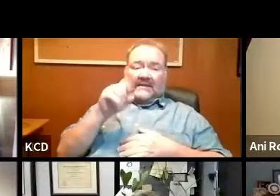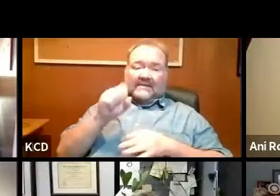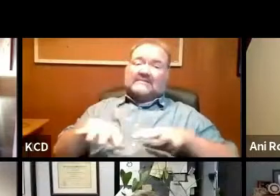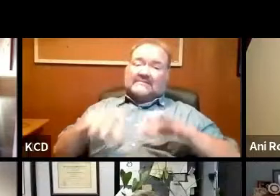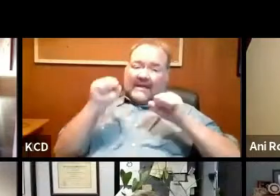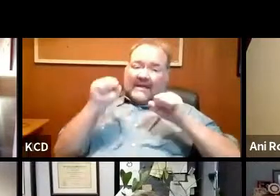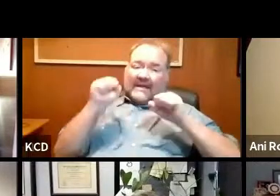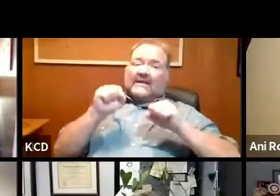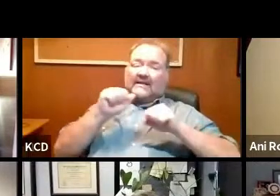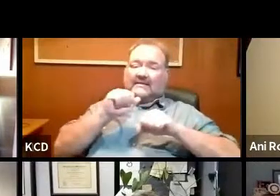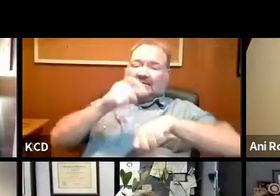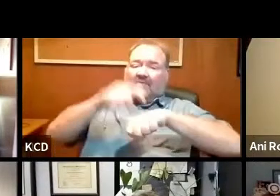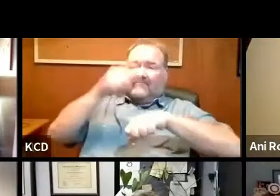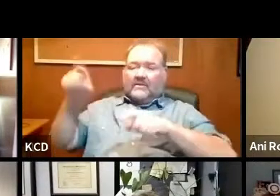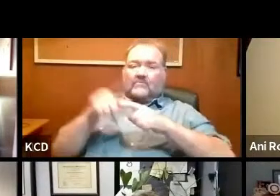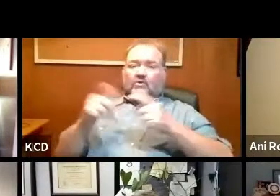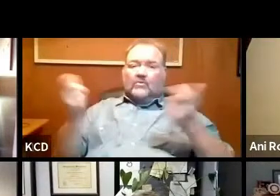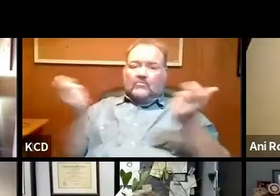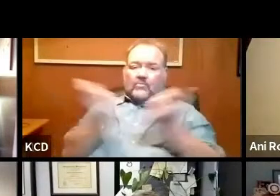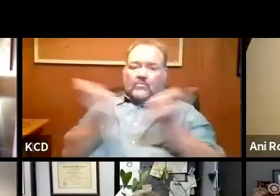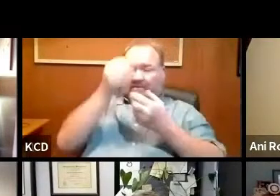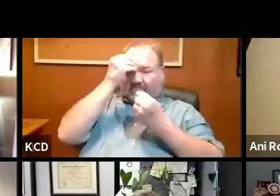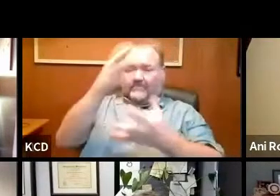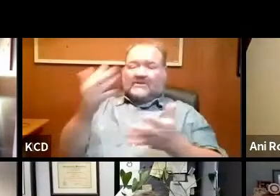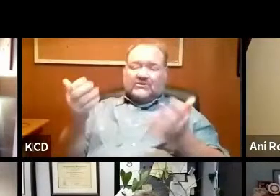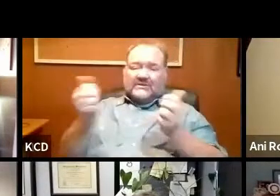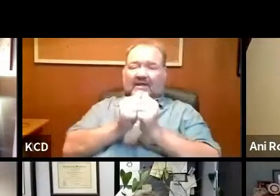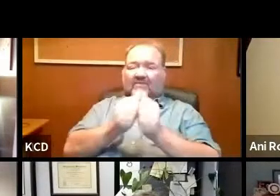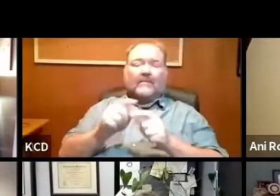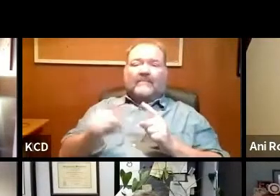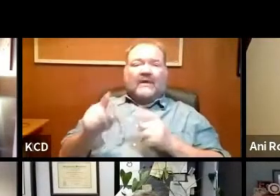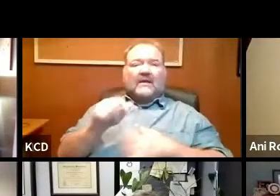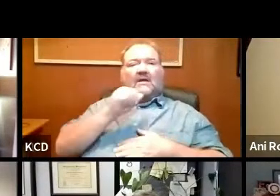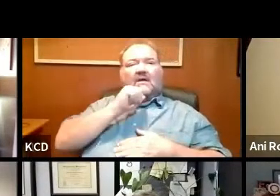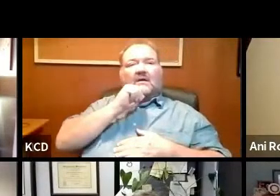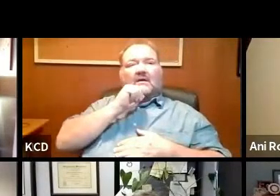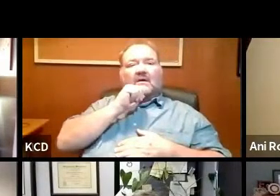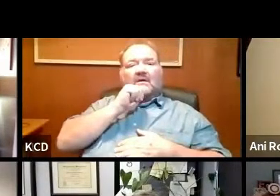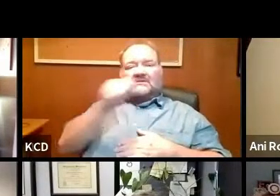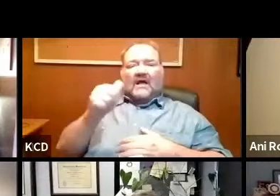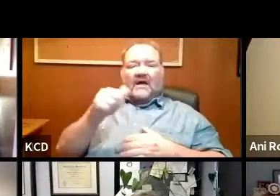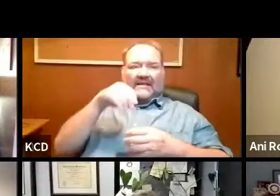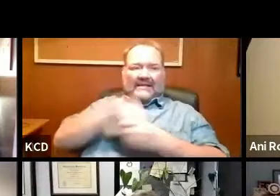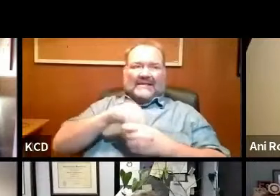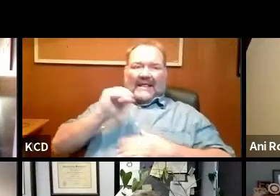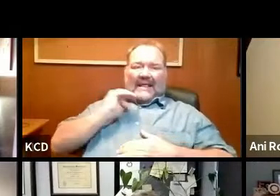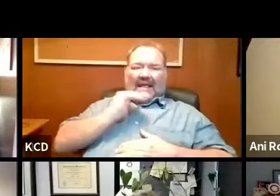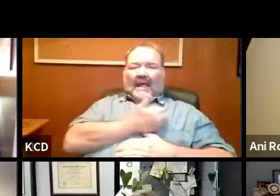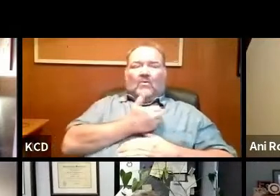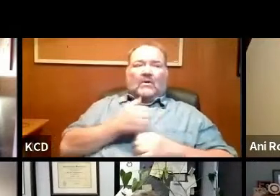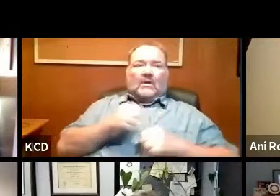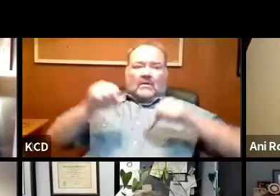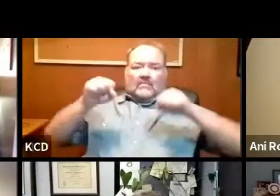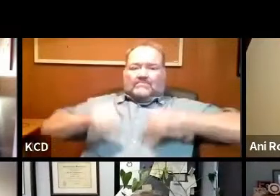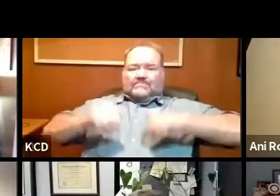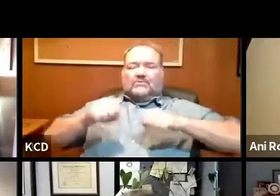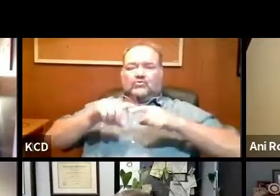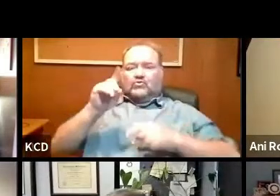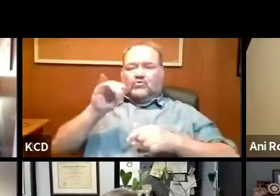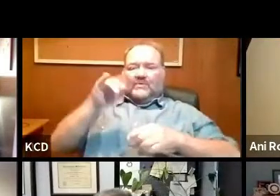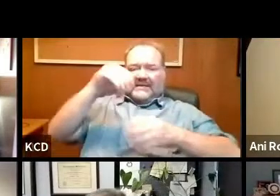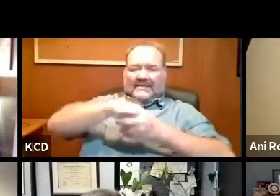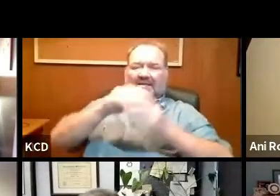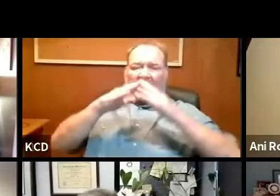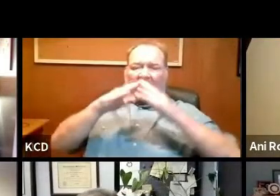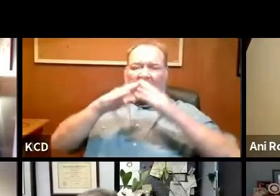a little while for them to be able to pull it together. But it's not in our wheelhouse to be able to do it in-house.